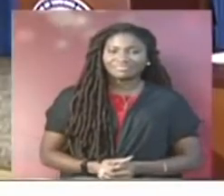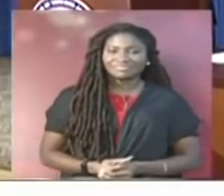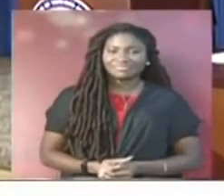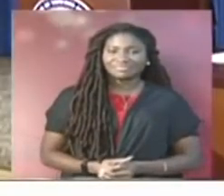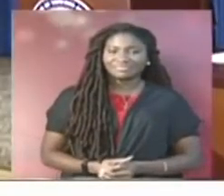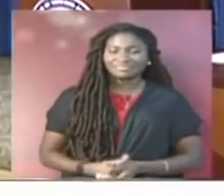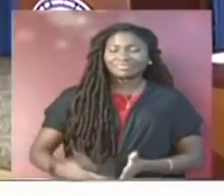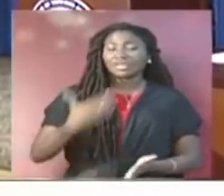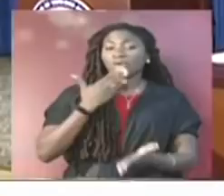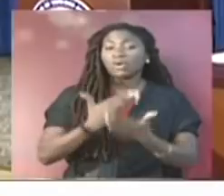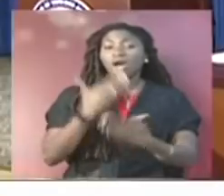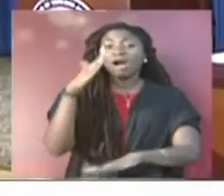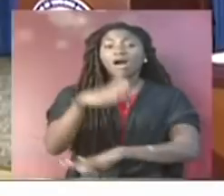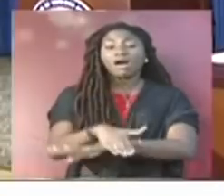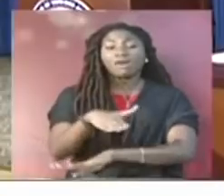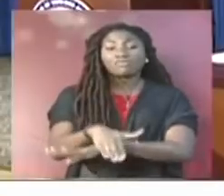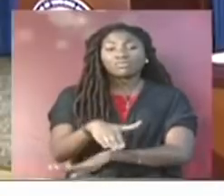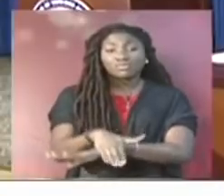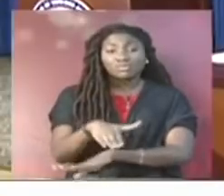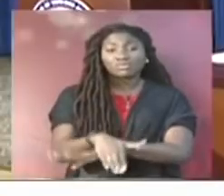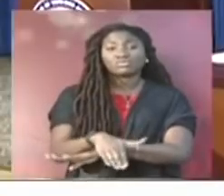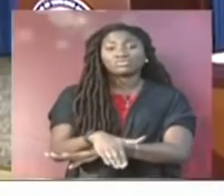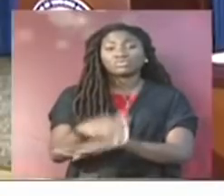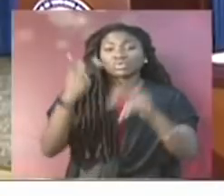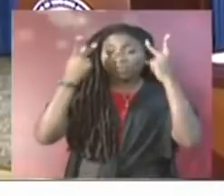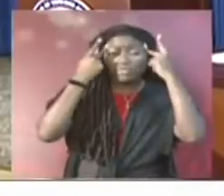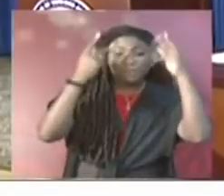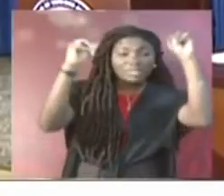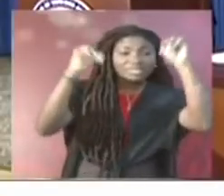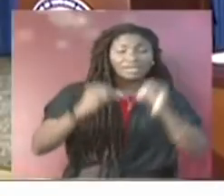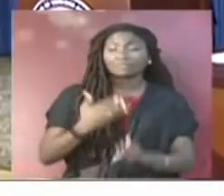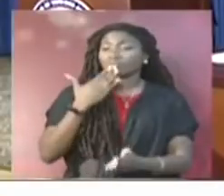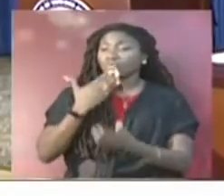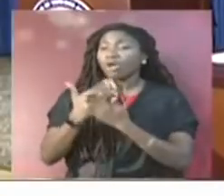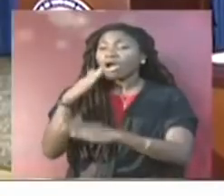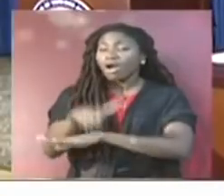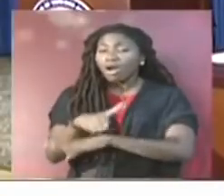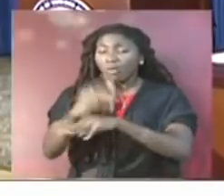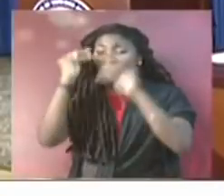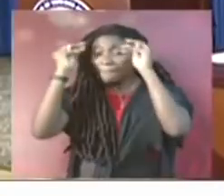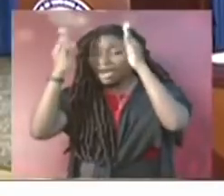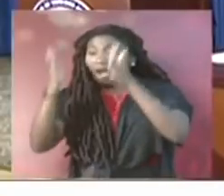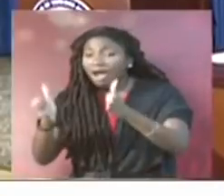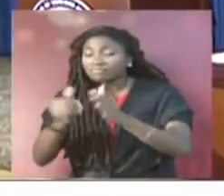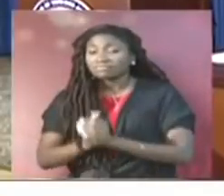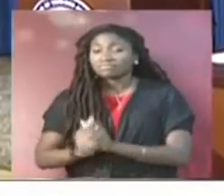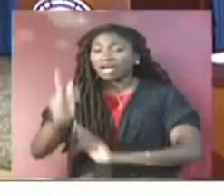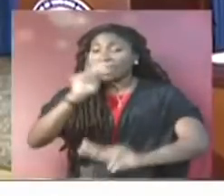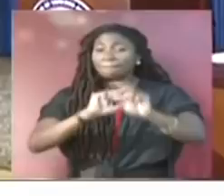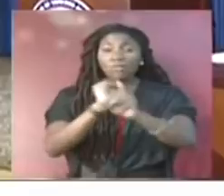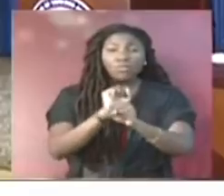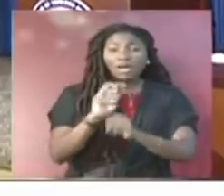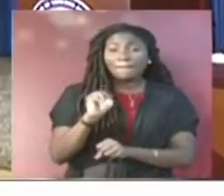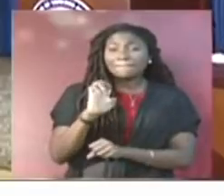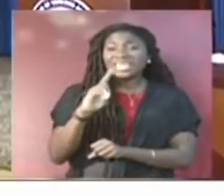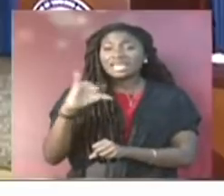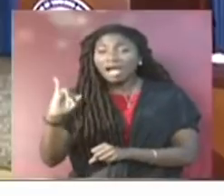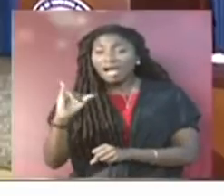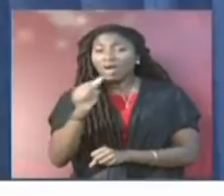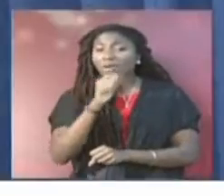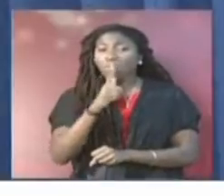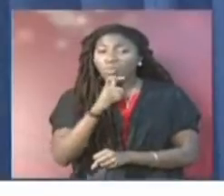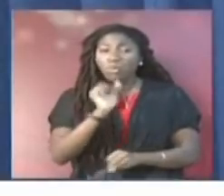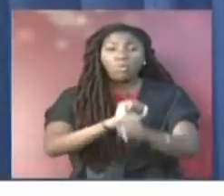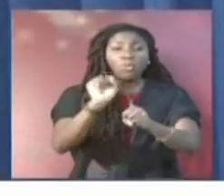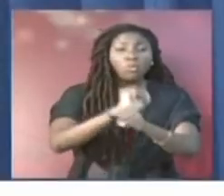Hi, good afternoon, Honorable Prime Minister, Honorable Ministers, colleagues, members of the media, members of the viewing and listening public. So we